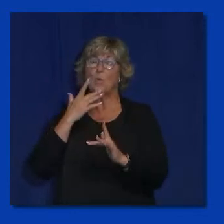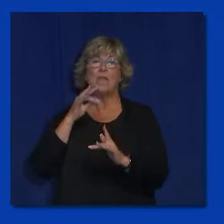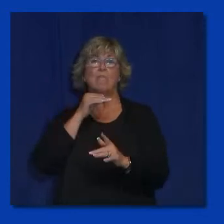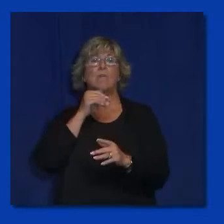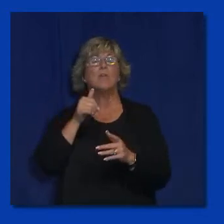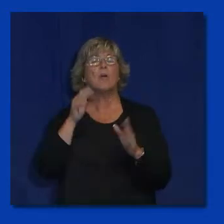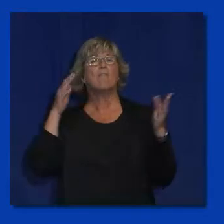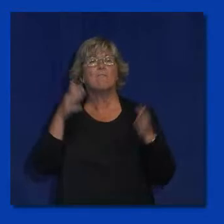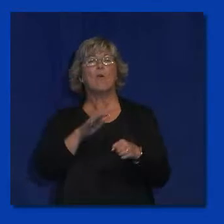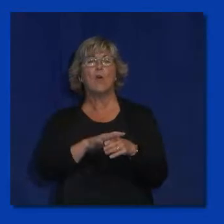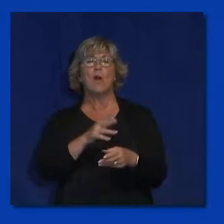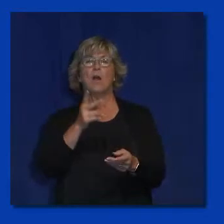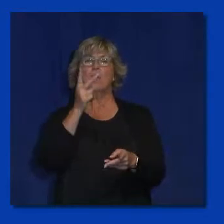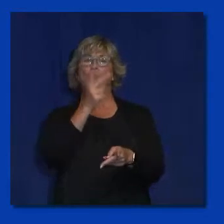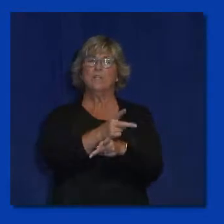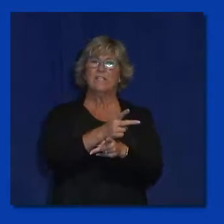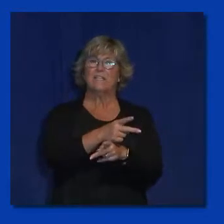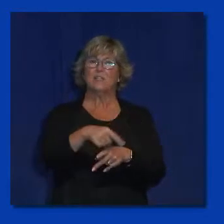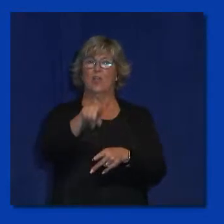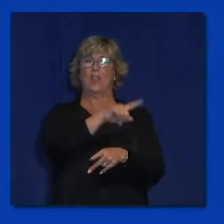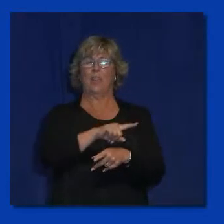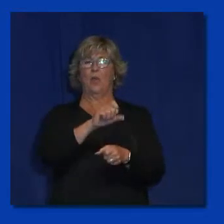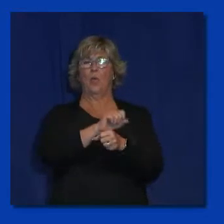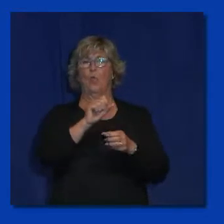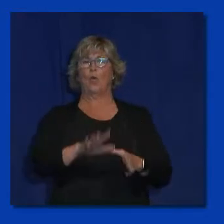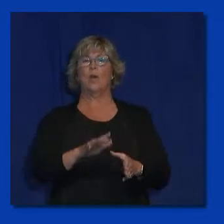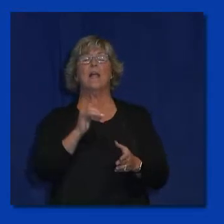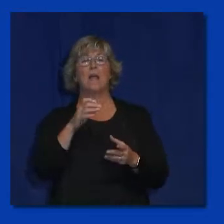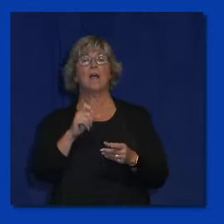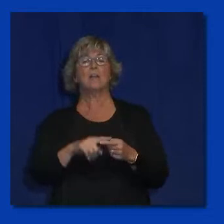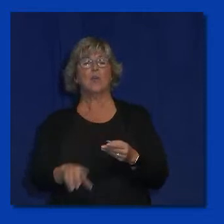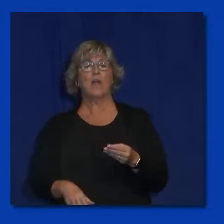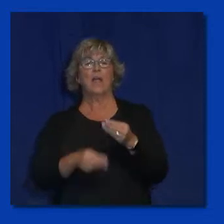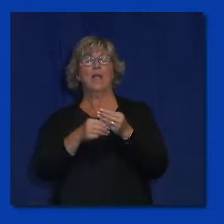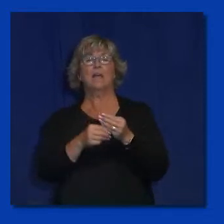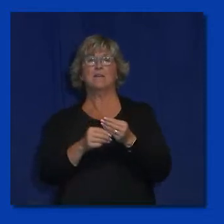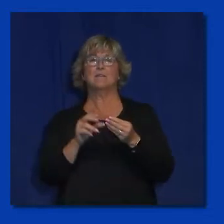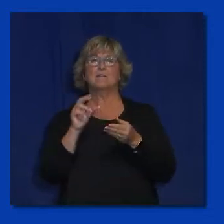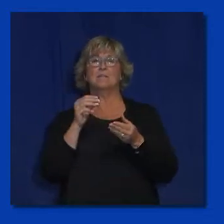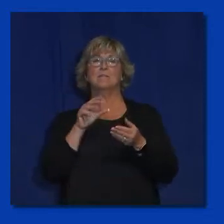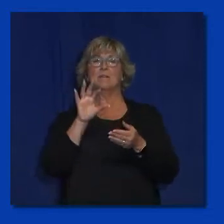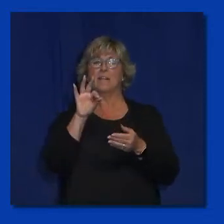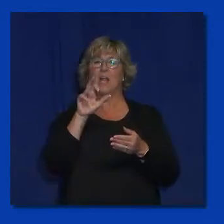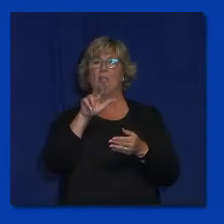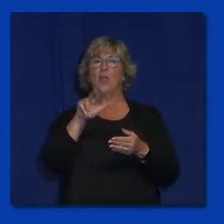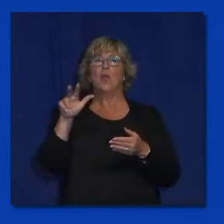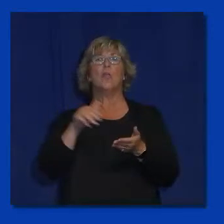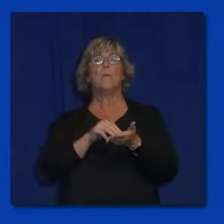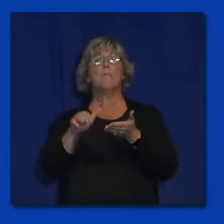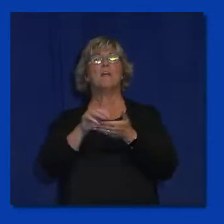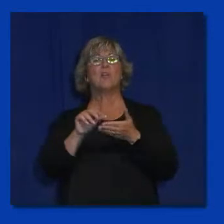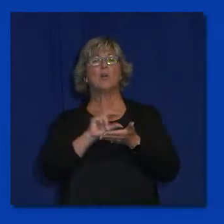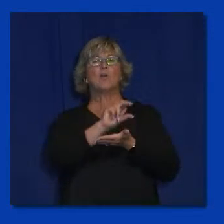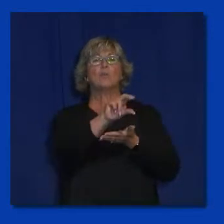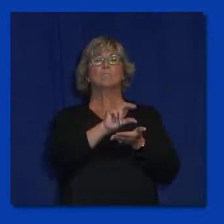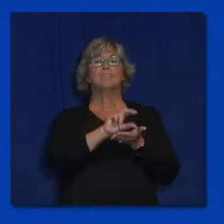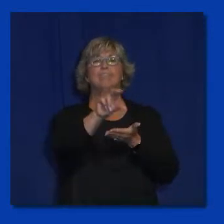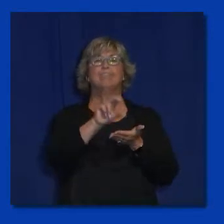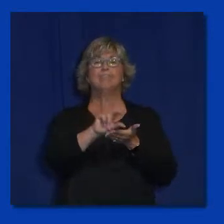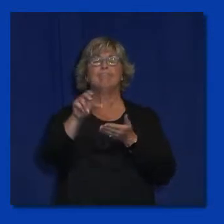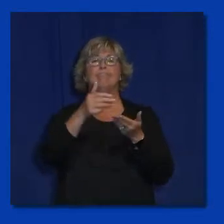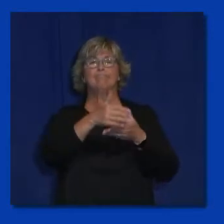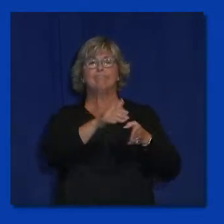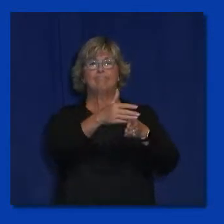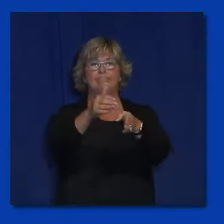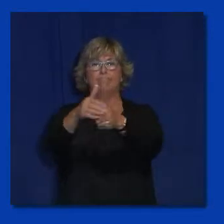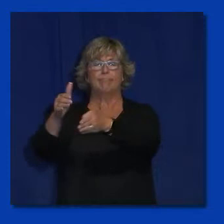retention. And that's why we're looking at these additional stipends, and that's reflected in the $933 million. We also, as you know, as part of our